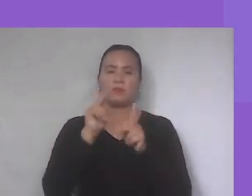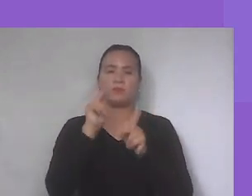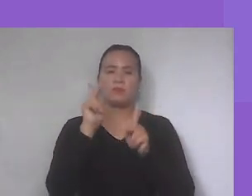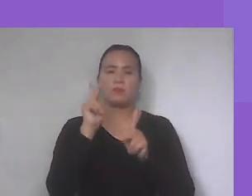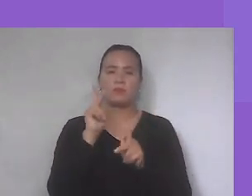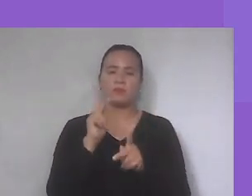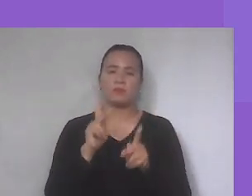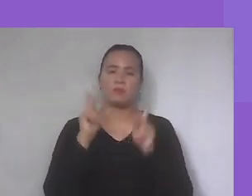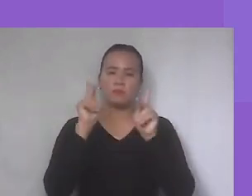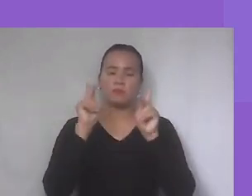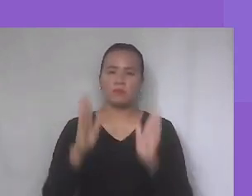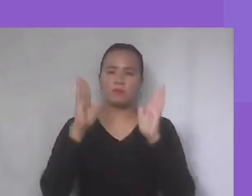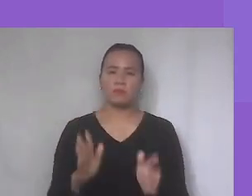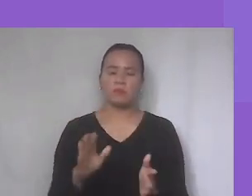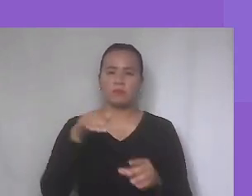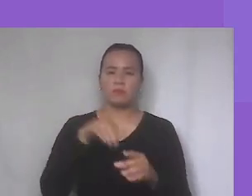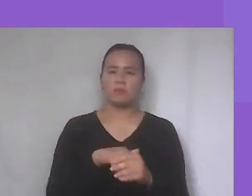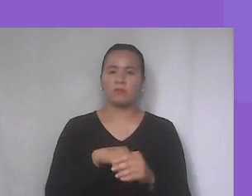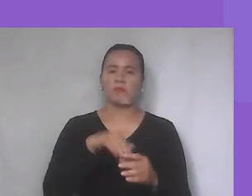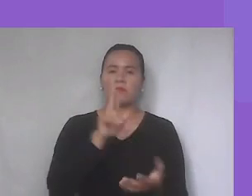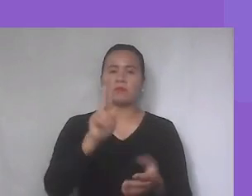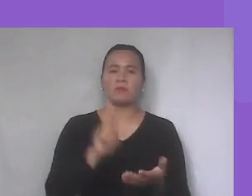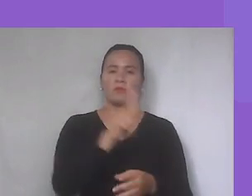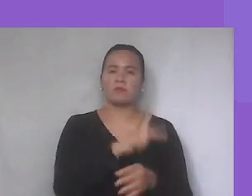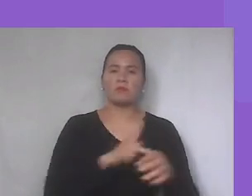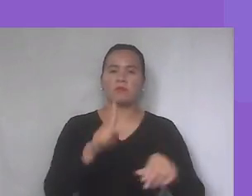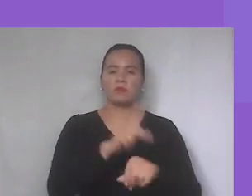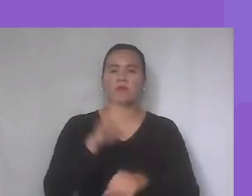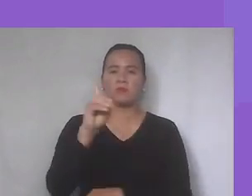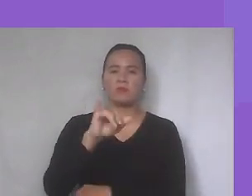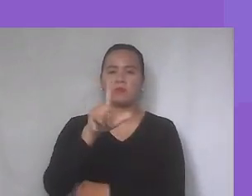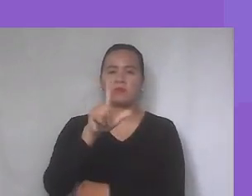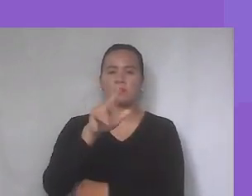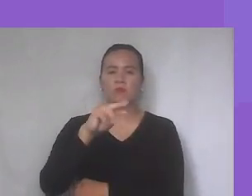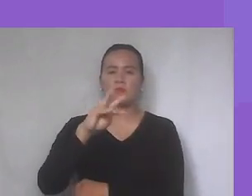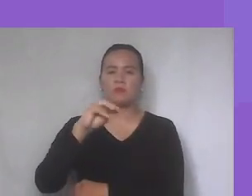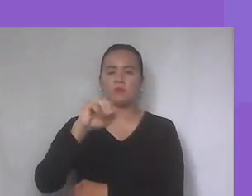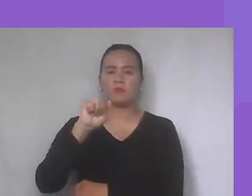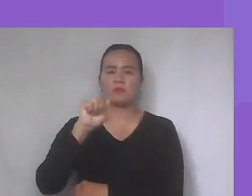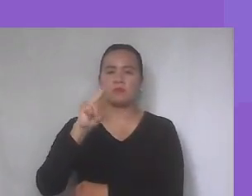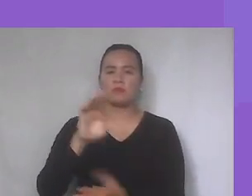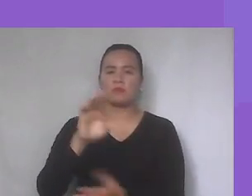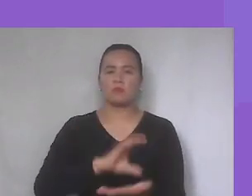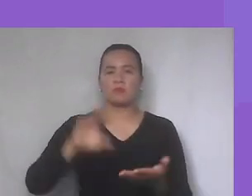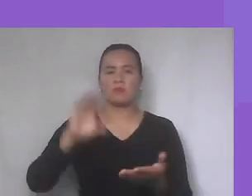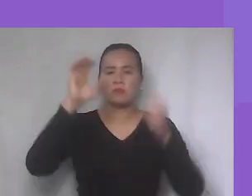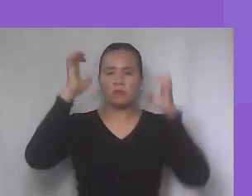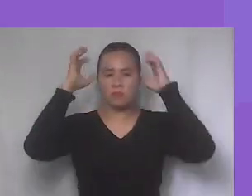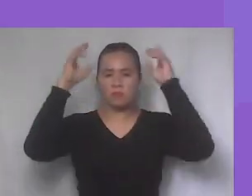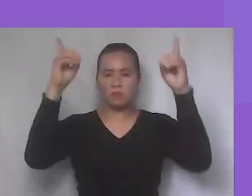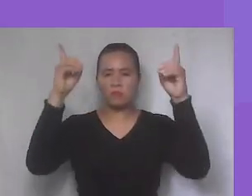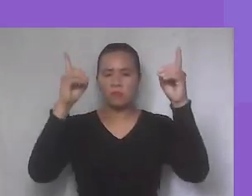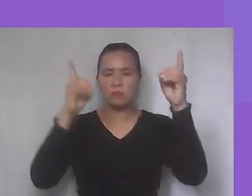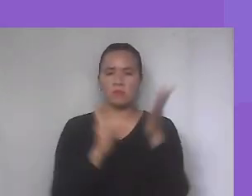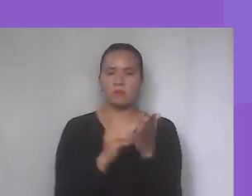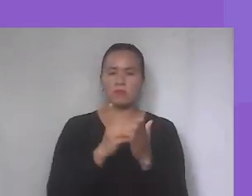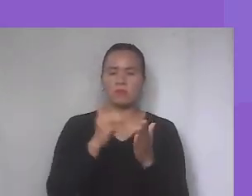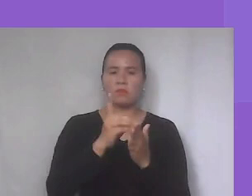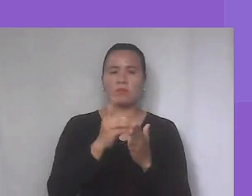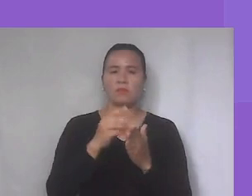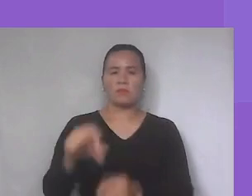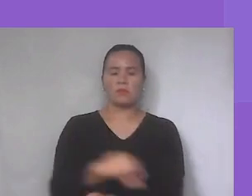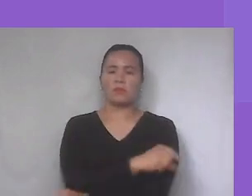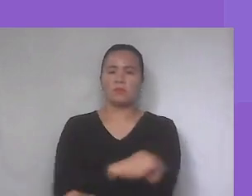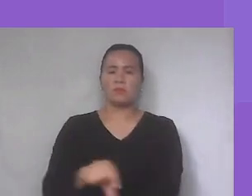Diliman College of Education, and teaches courses on the reading process and developing specialized literacy